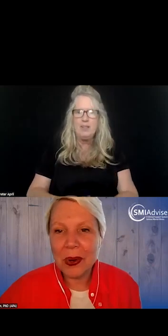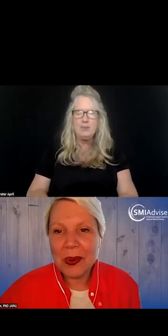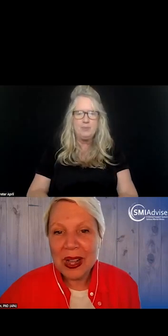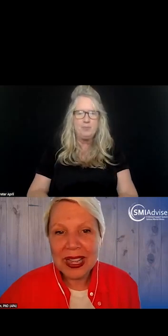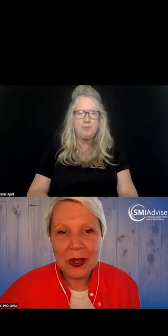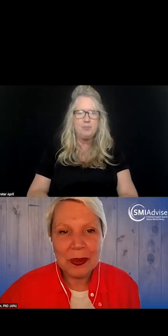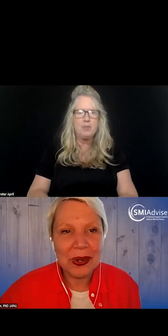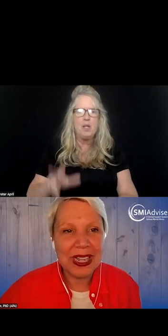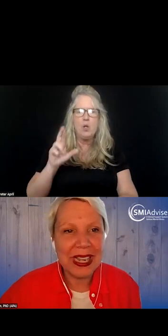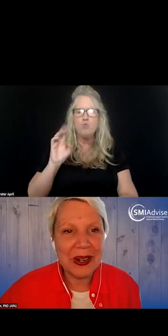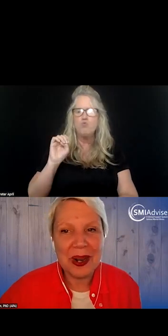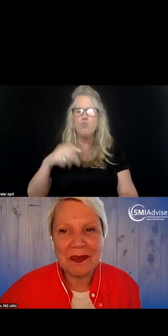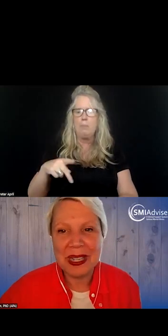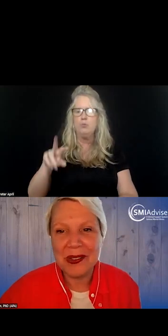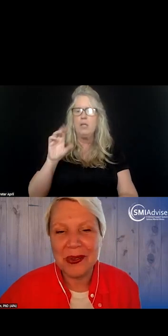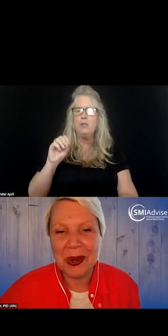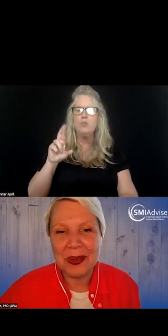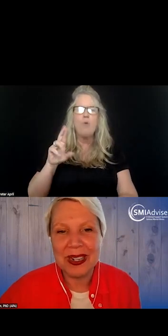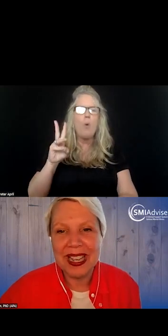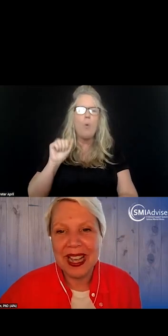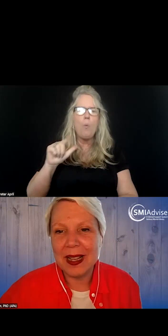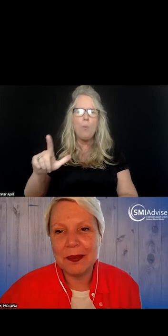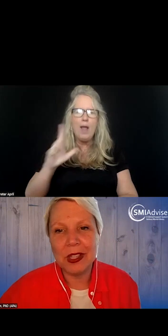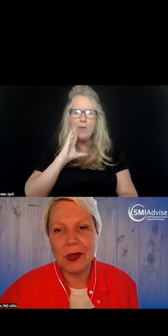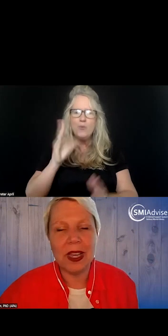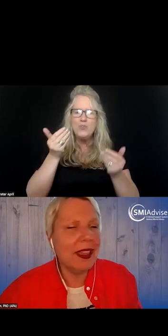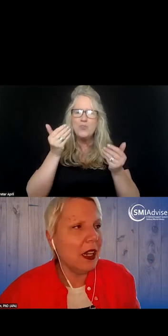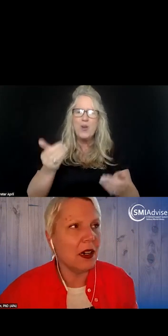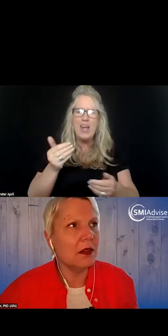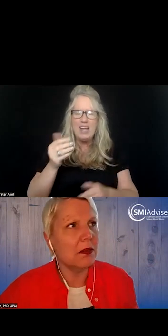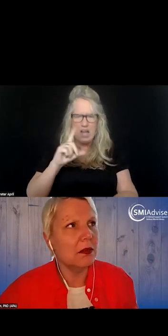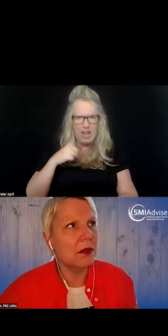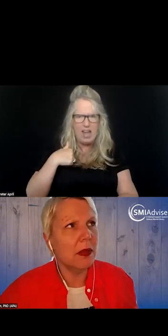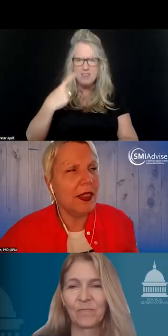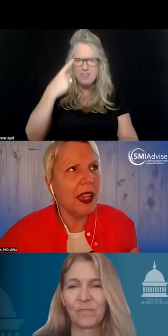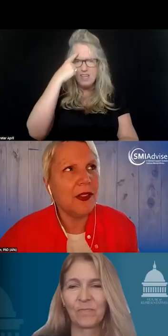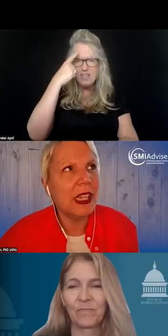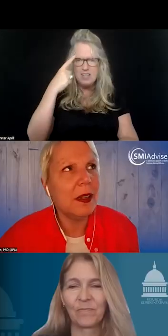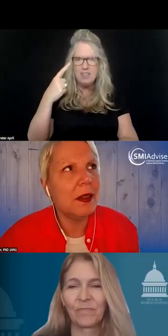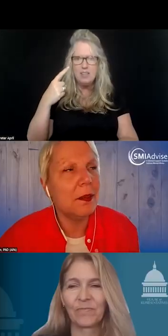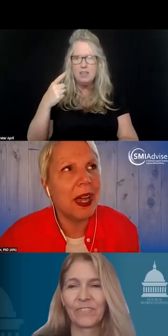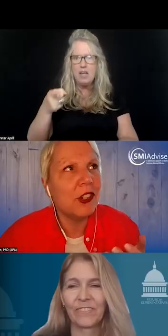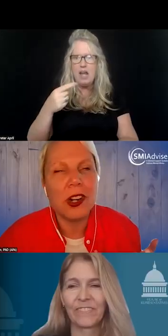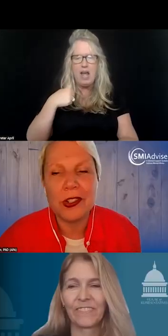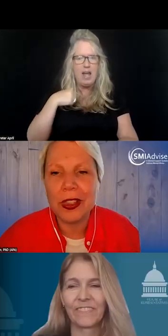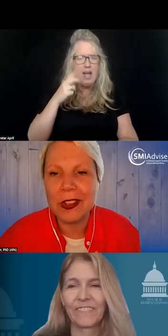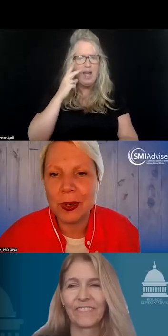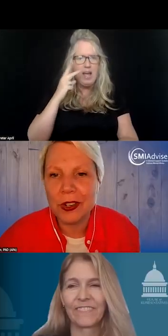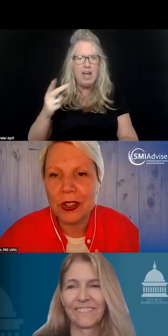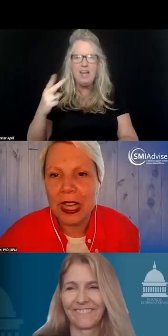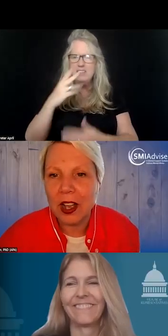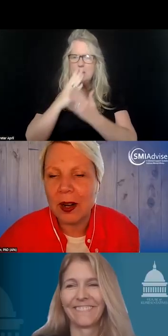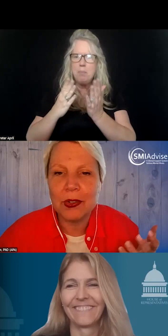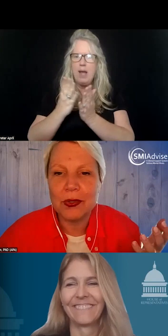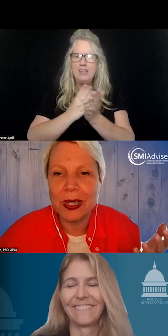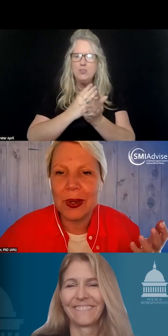Representative Orwell, I hope you are here. Want to bring you forward. I think I've seen pie charts or things where